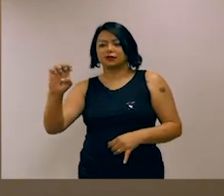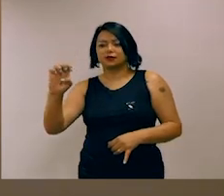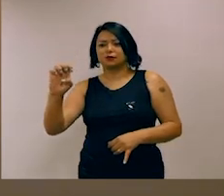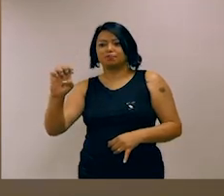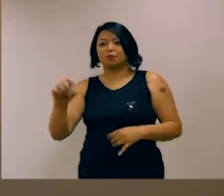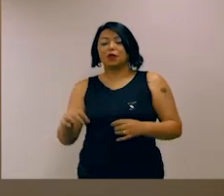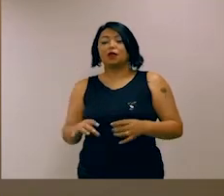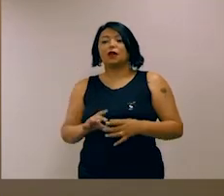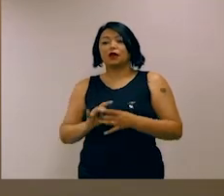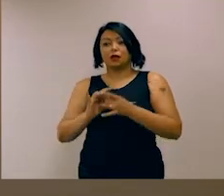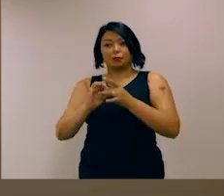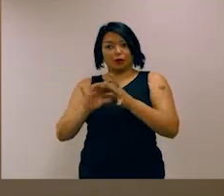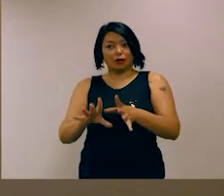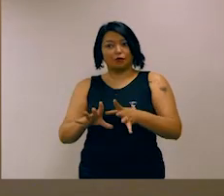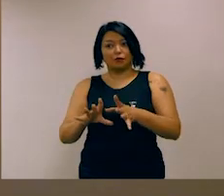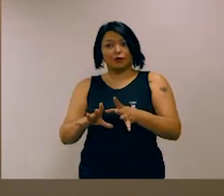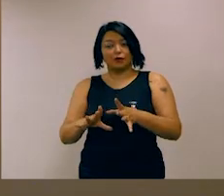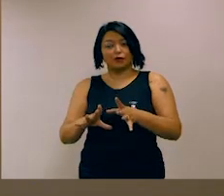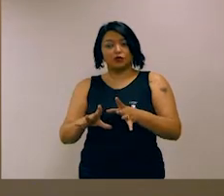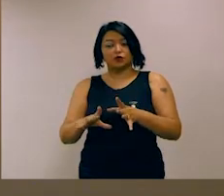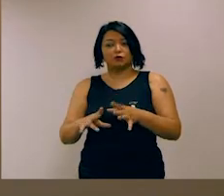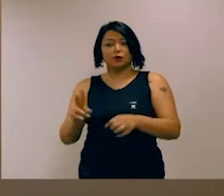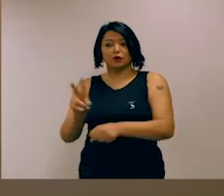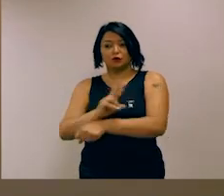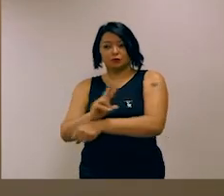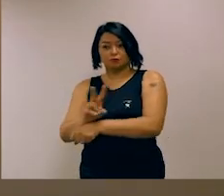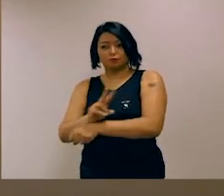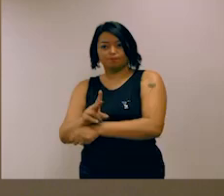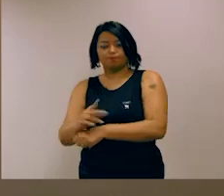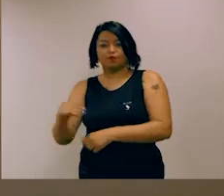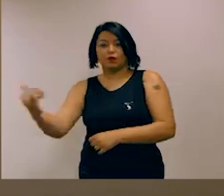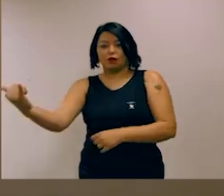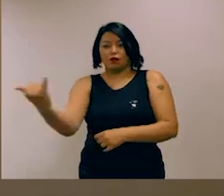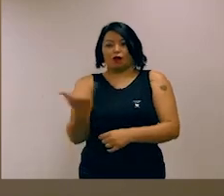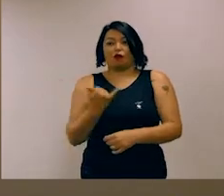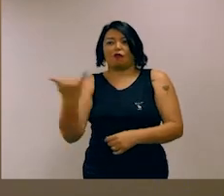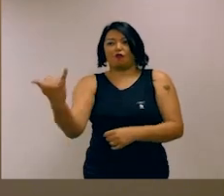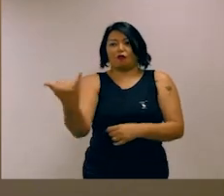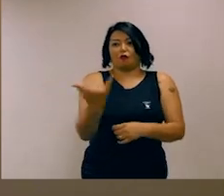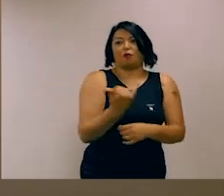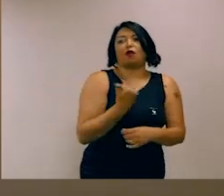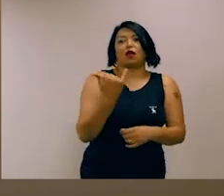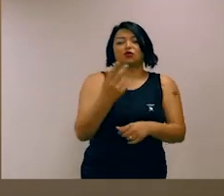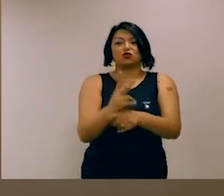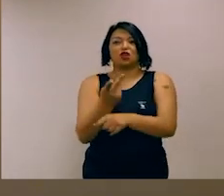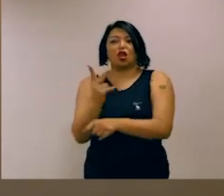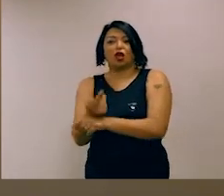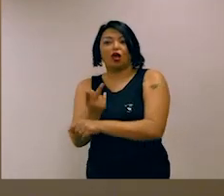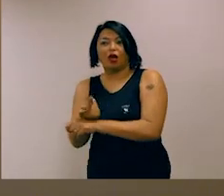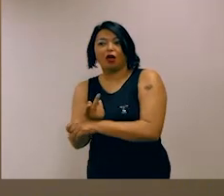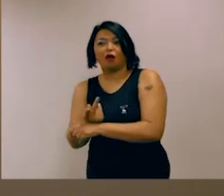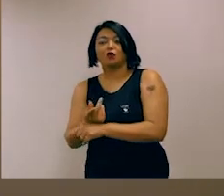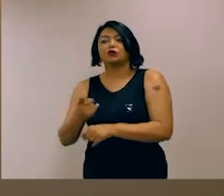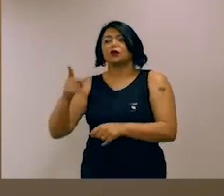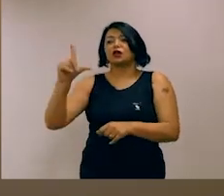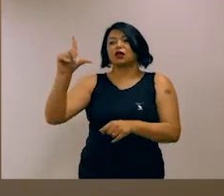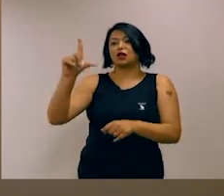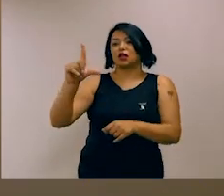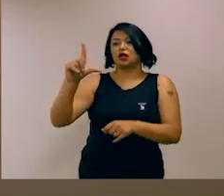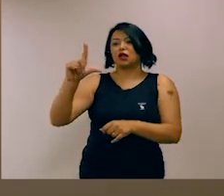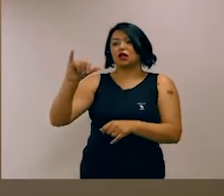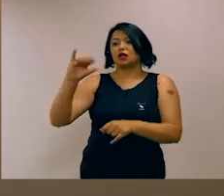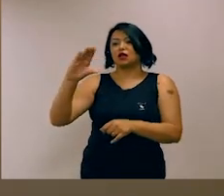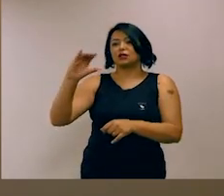it allows the auditors and the users of the agencies being informed of irregularities in